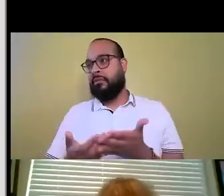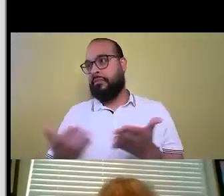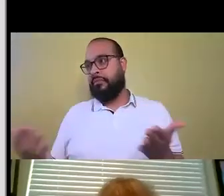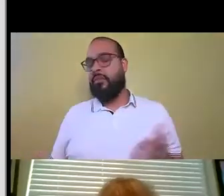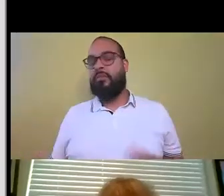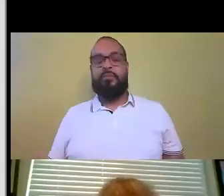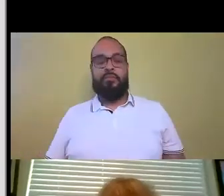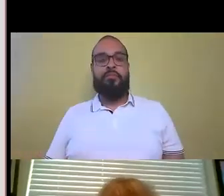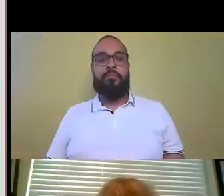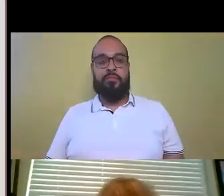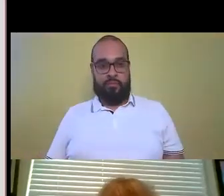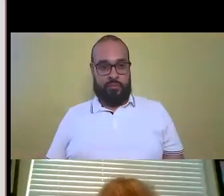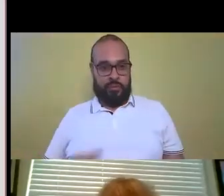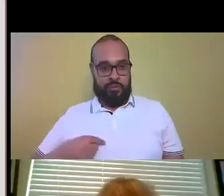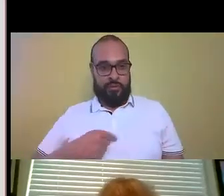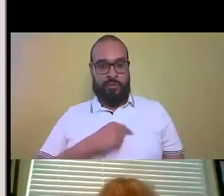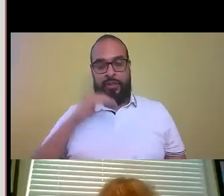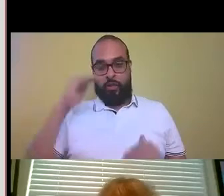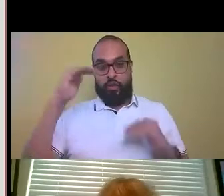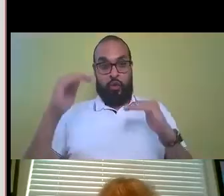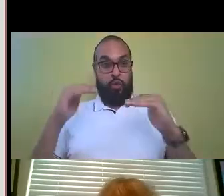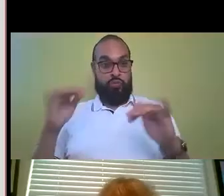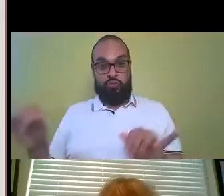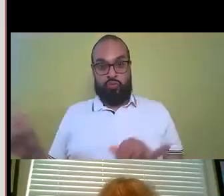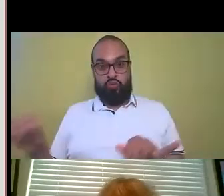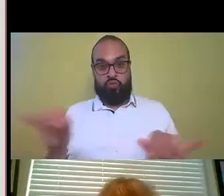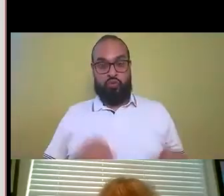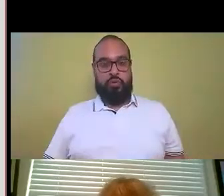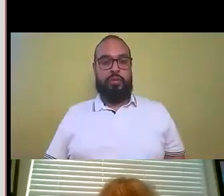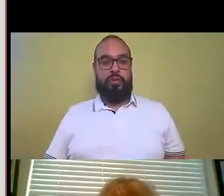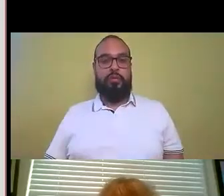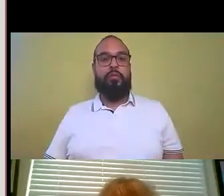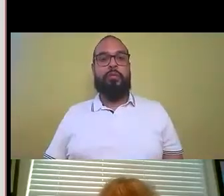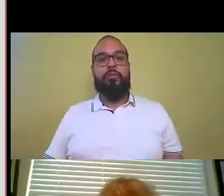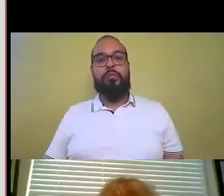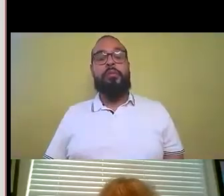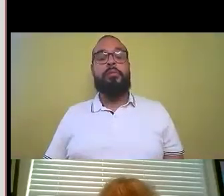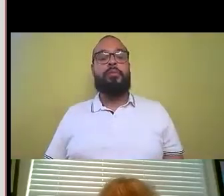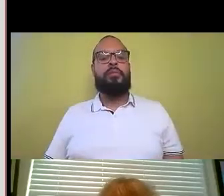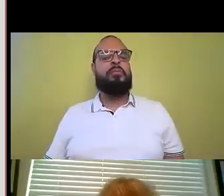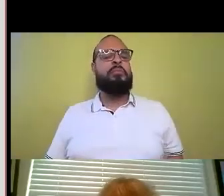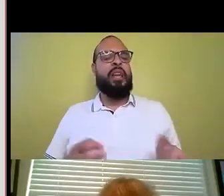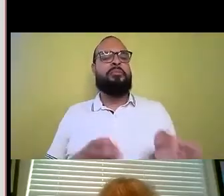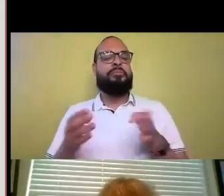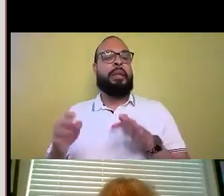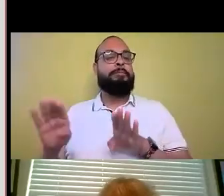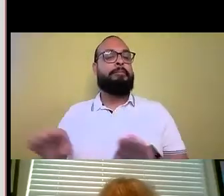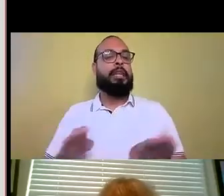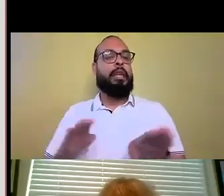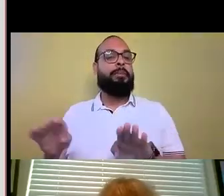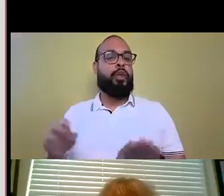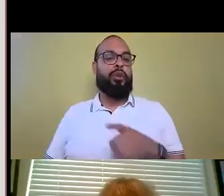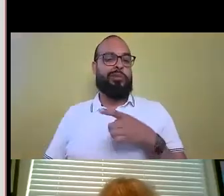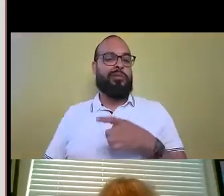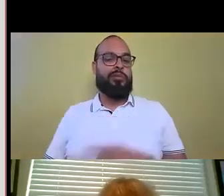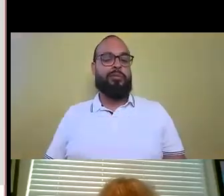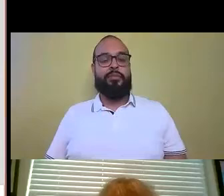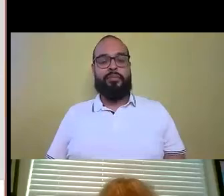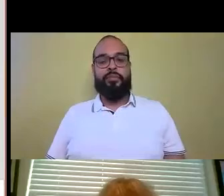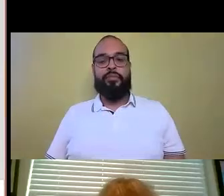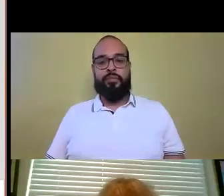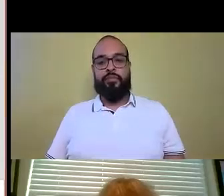it as adults. We're going to look at what kind of behaviors we're kind of looking